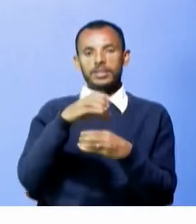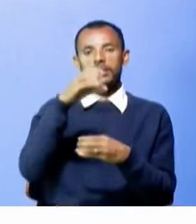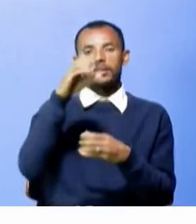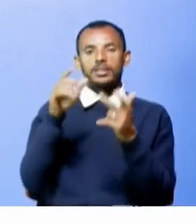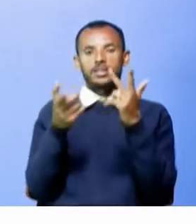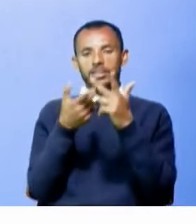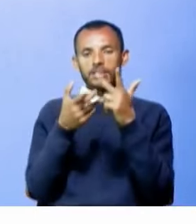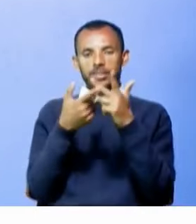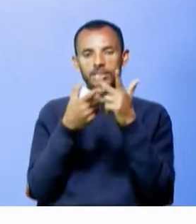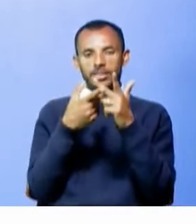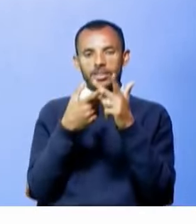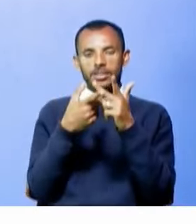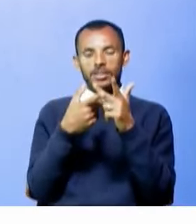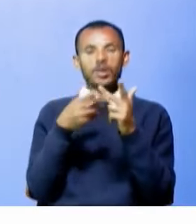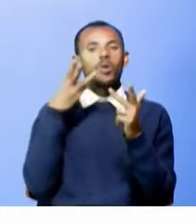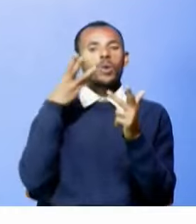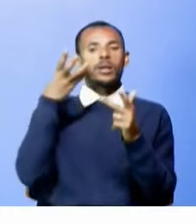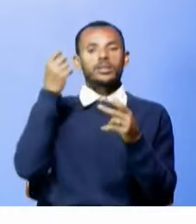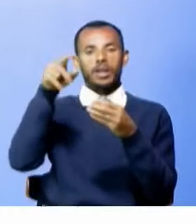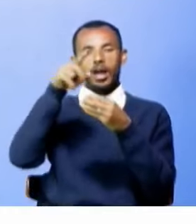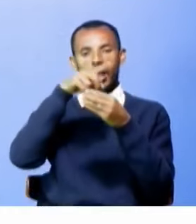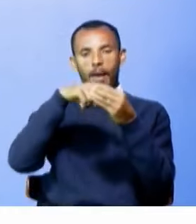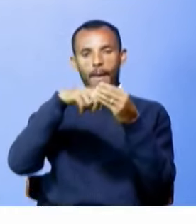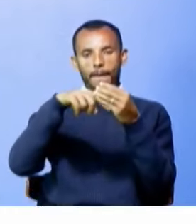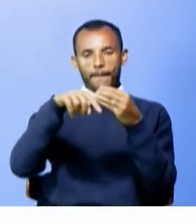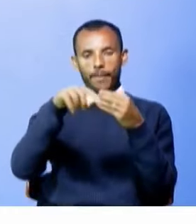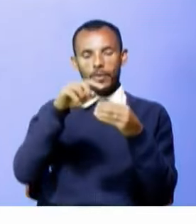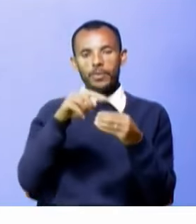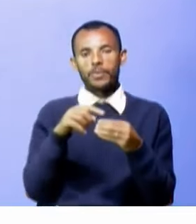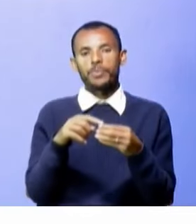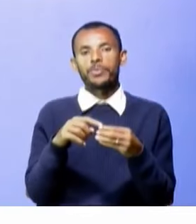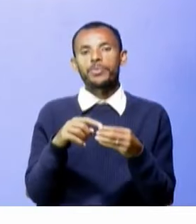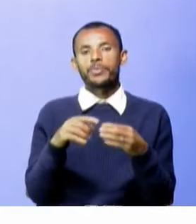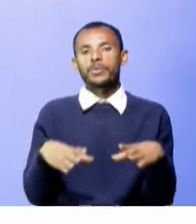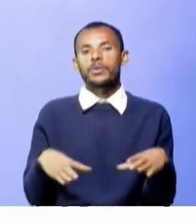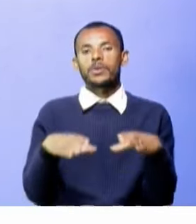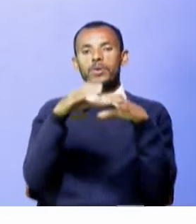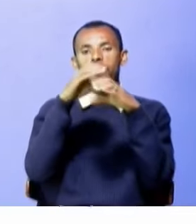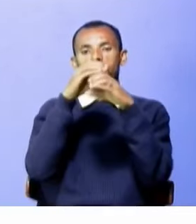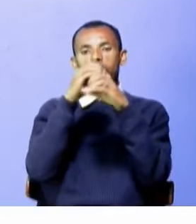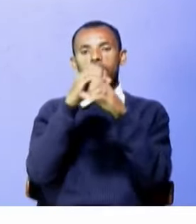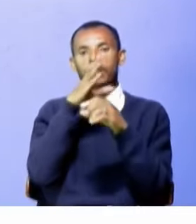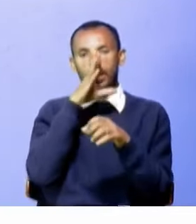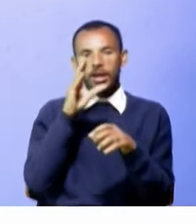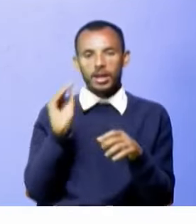The third one was about cone. And lastly,